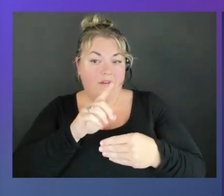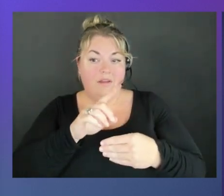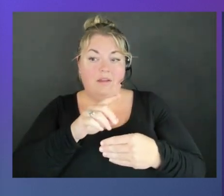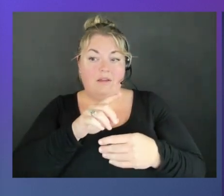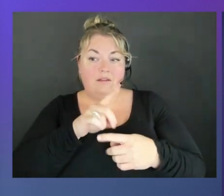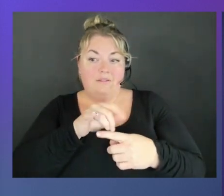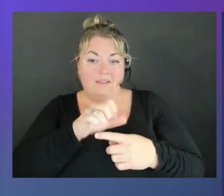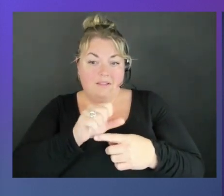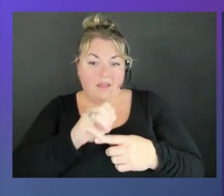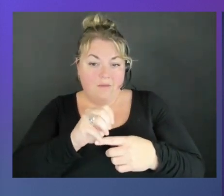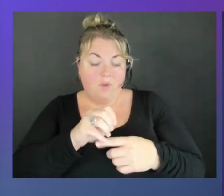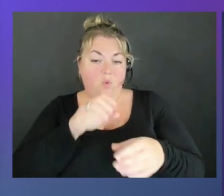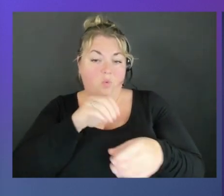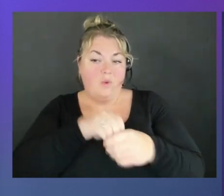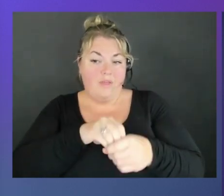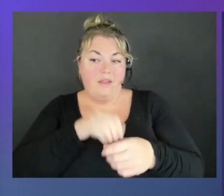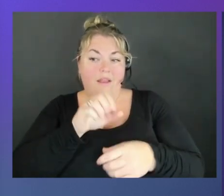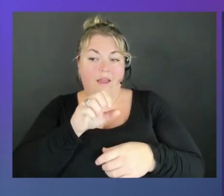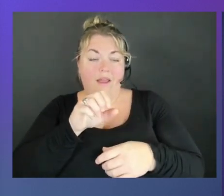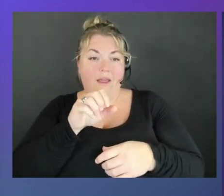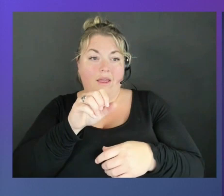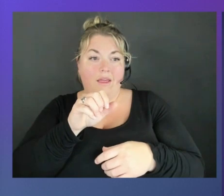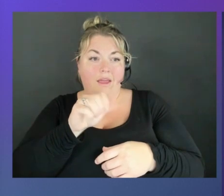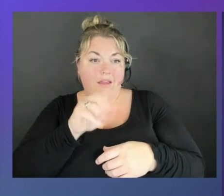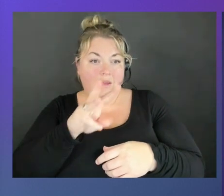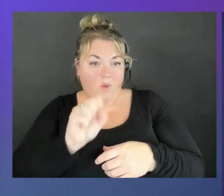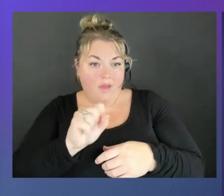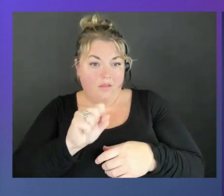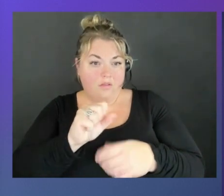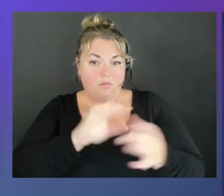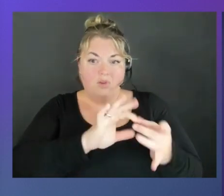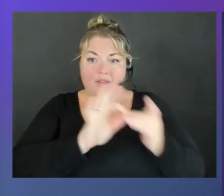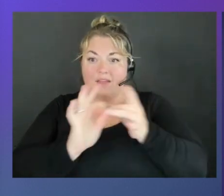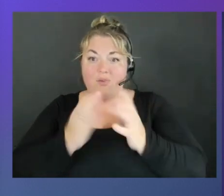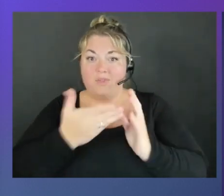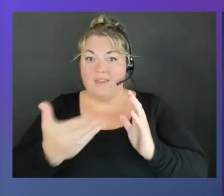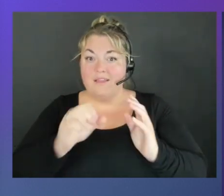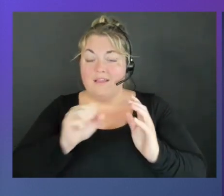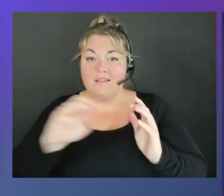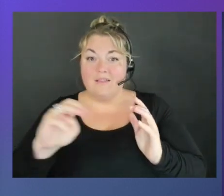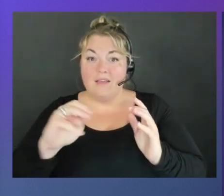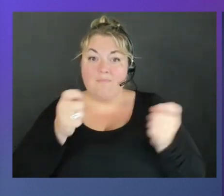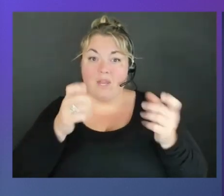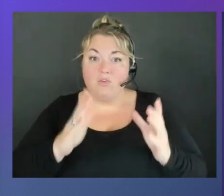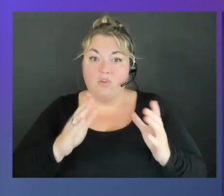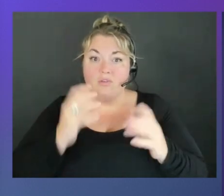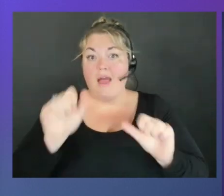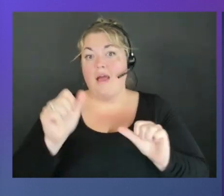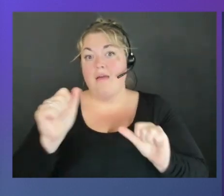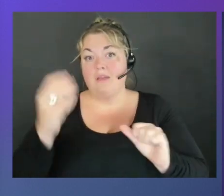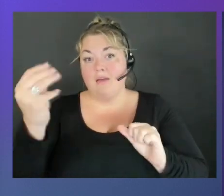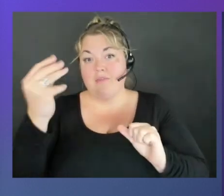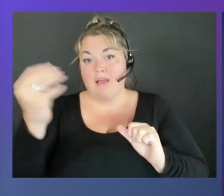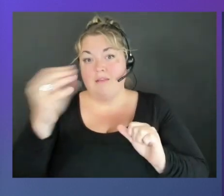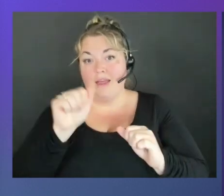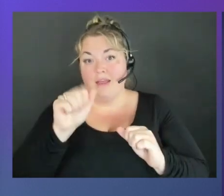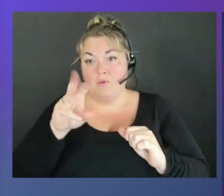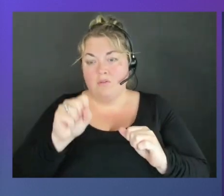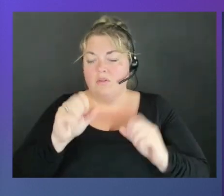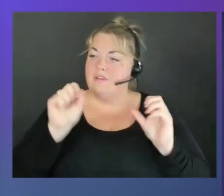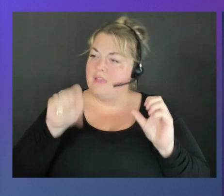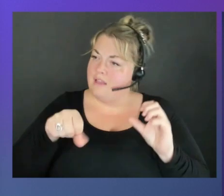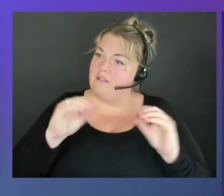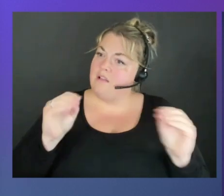AWS pertains to things that SSM manages possibly outside of AWS. Yes, nothing that I'm going to show today